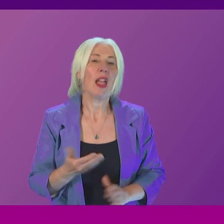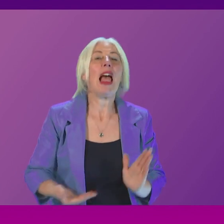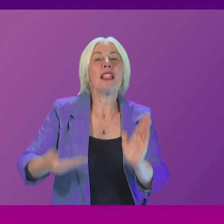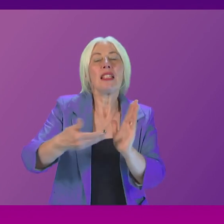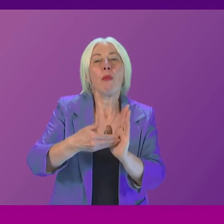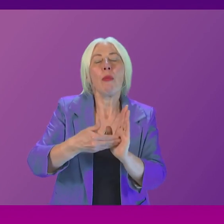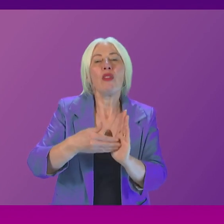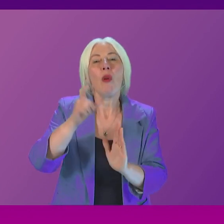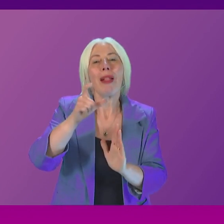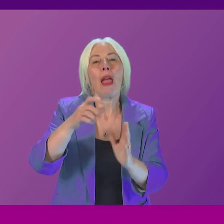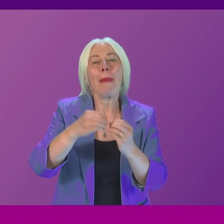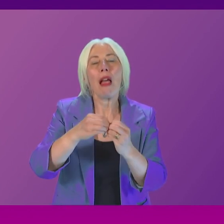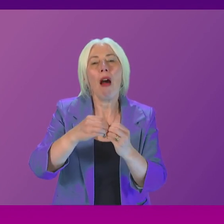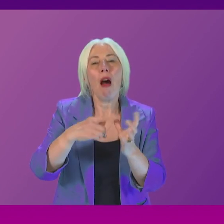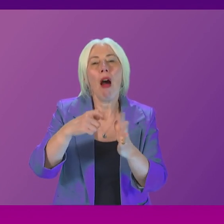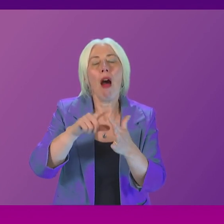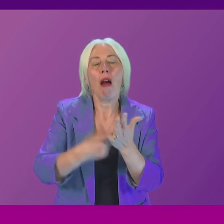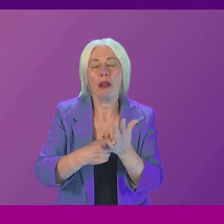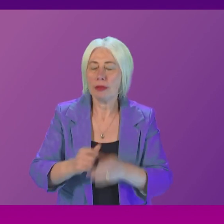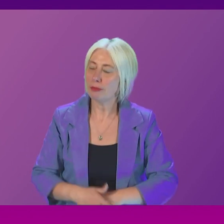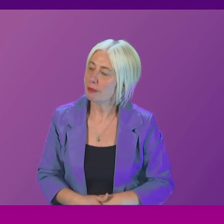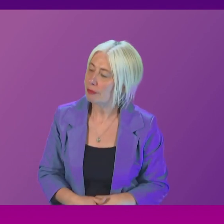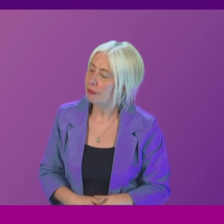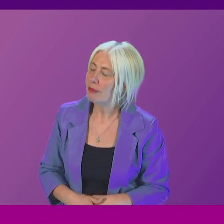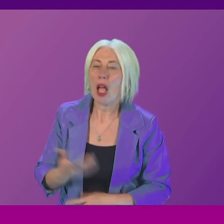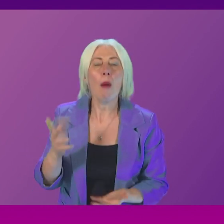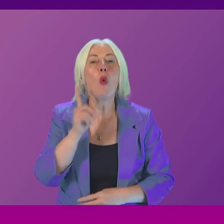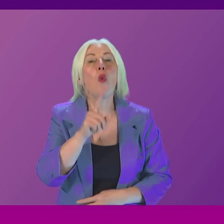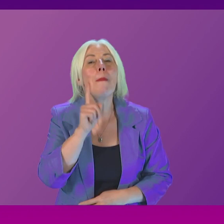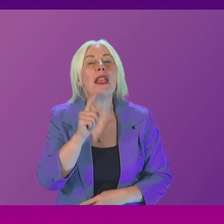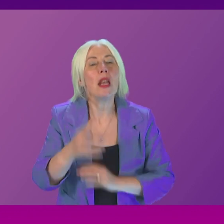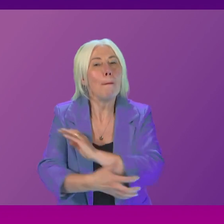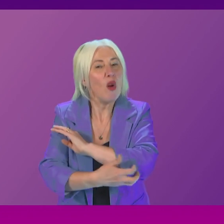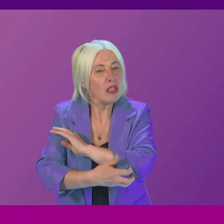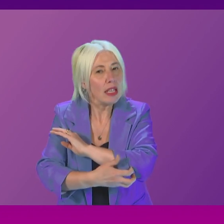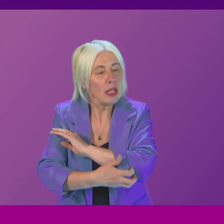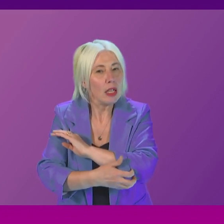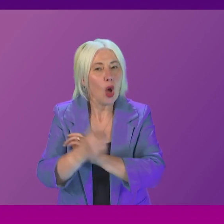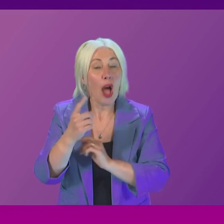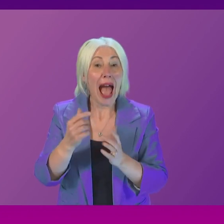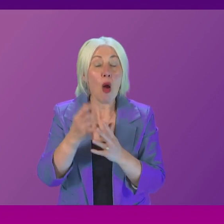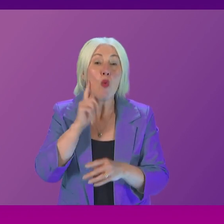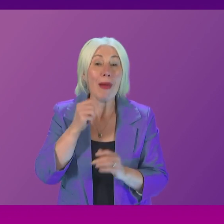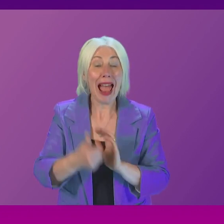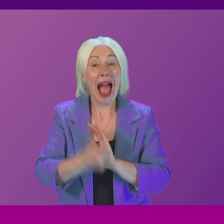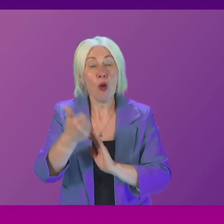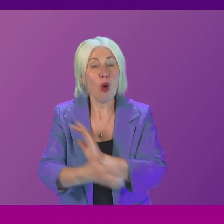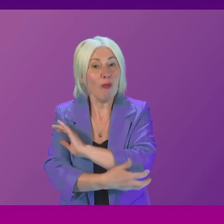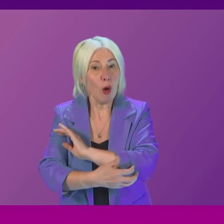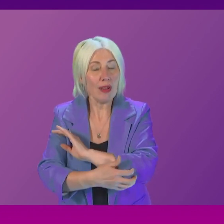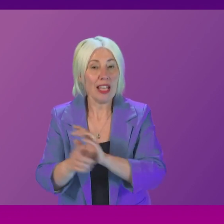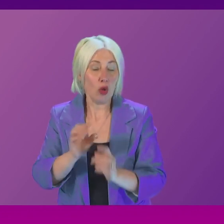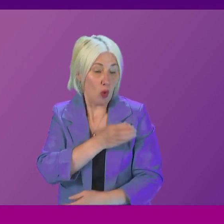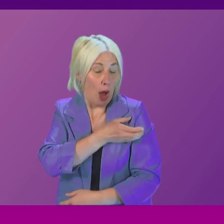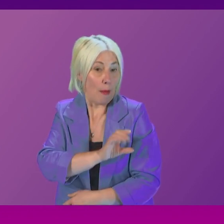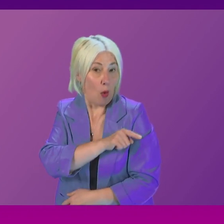from Claire Baker. Claire? Thank you. It's just about women in poverty. One of the ways to get women out of poverty is to empower women.